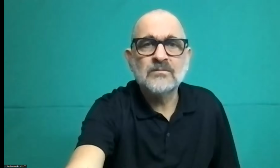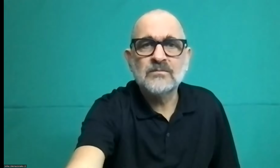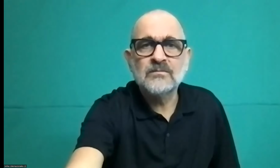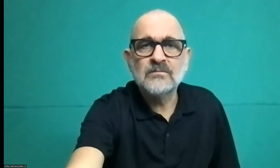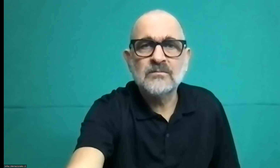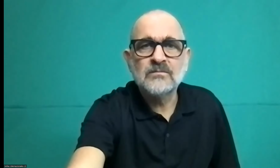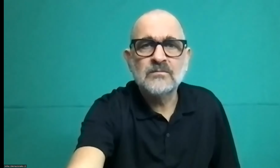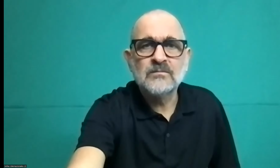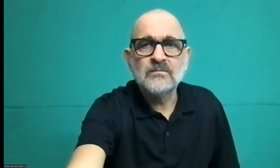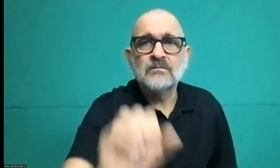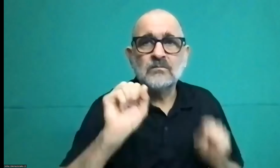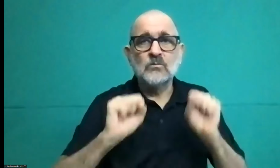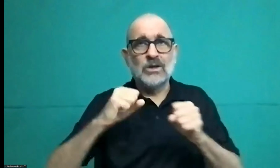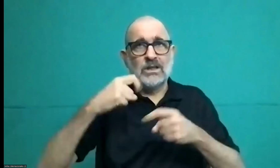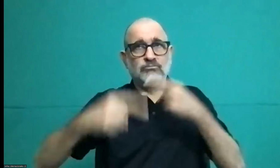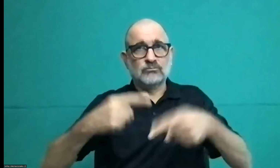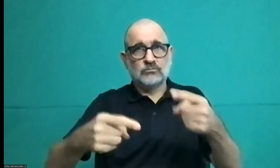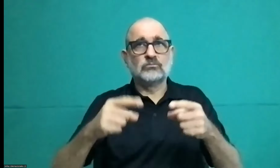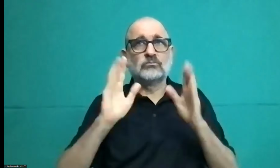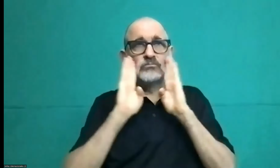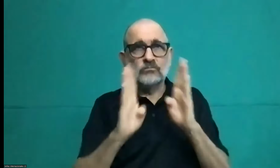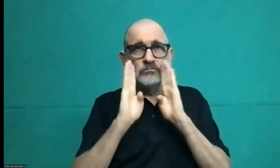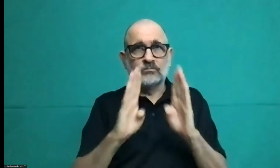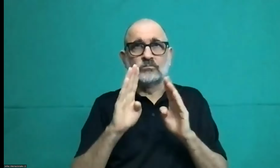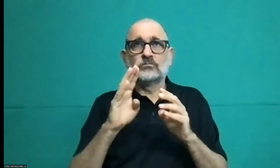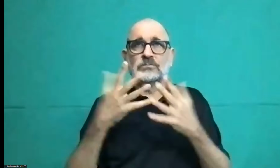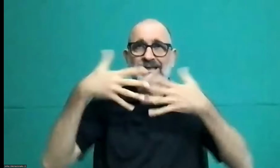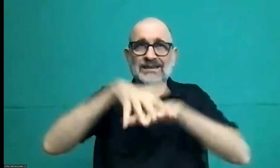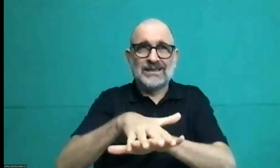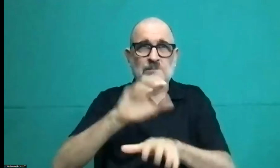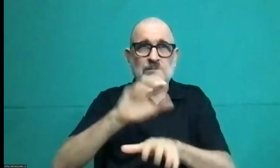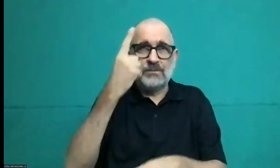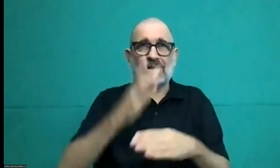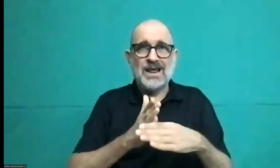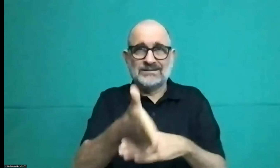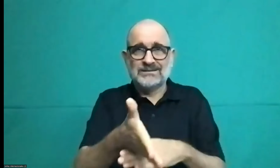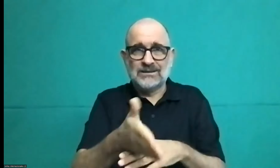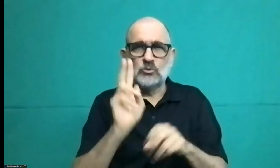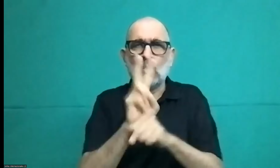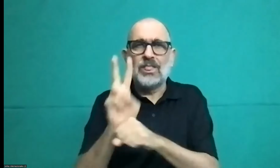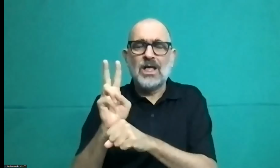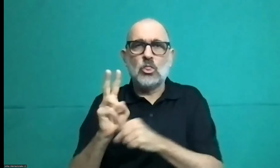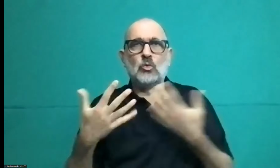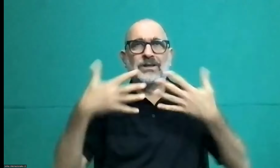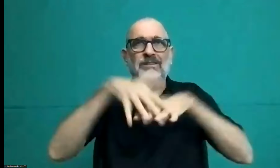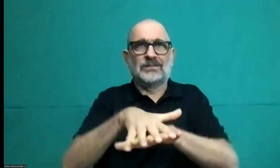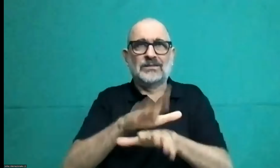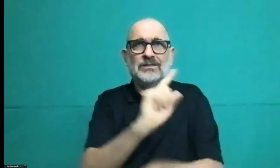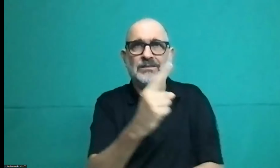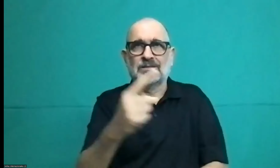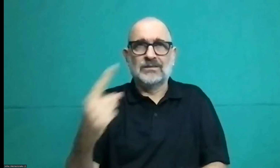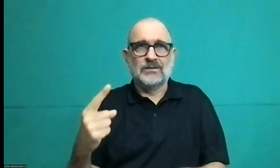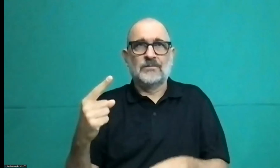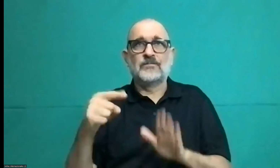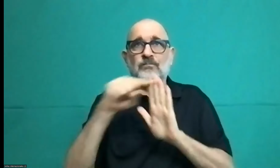do community services. And then in that is emergency medicine, maternity